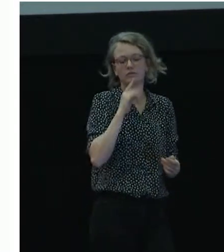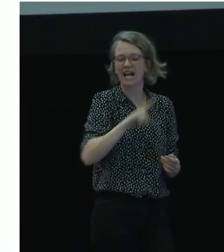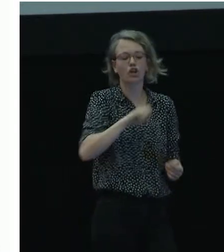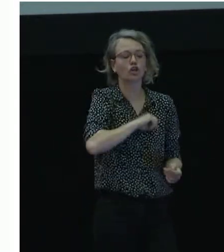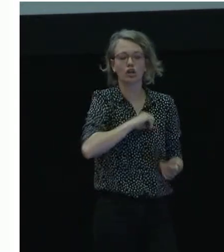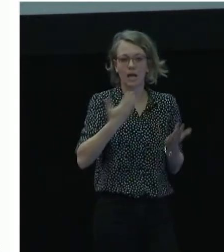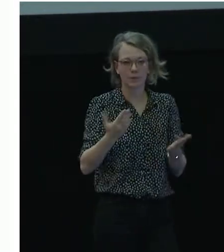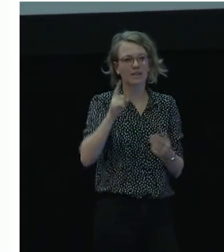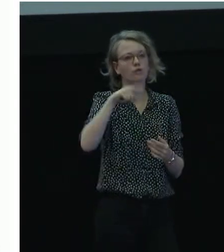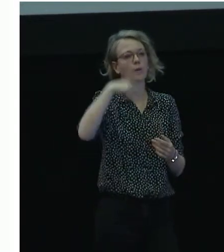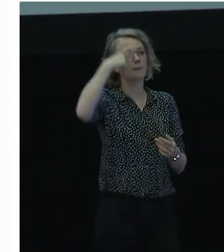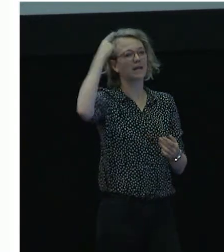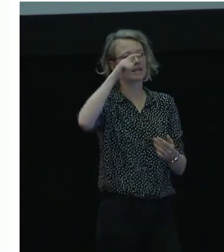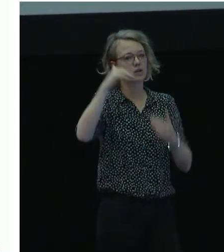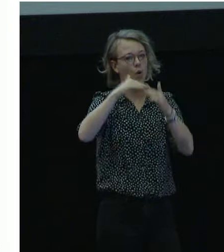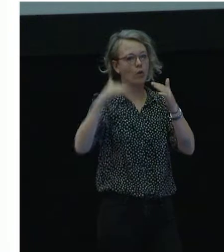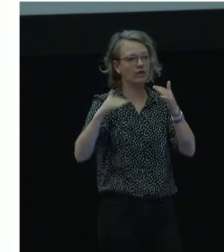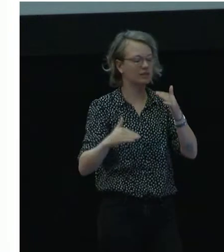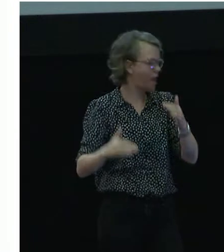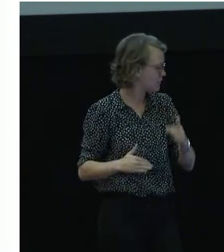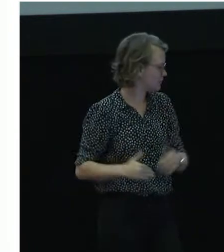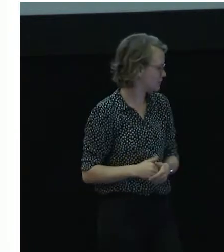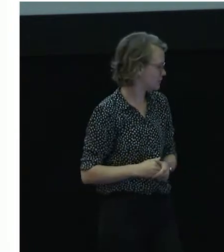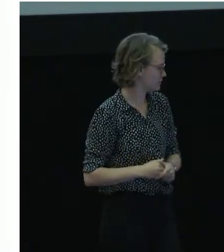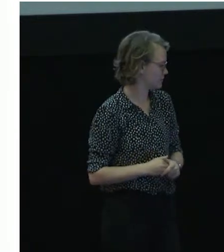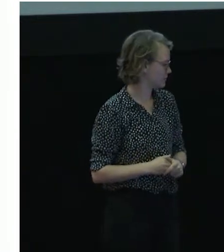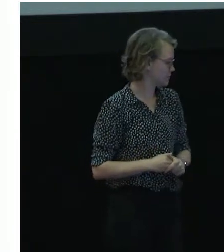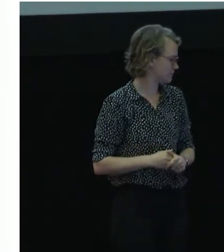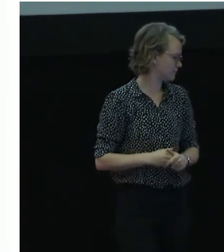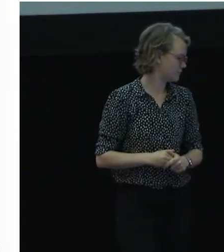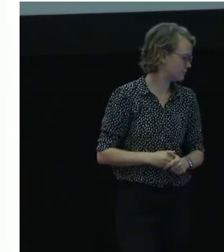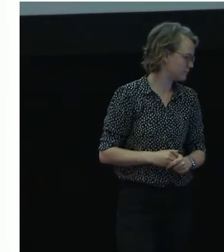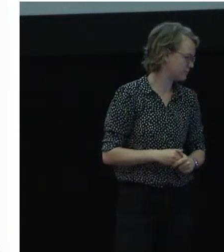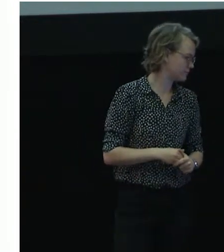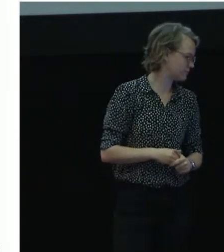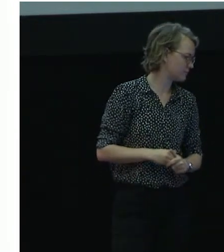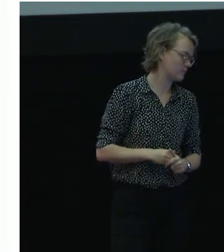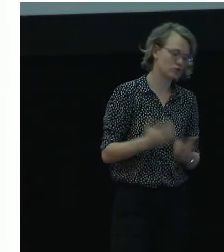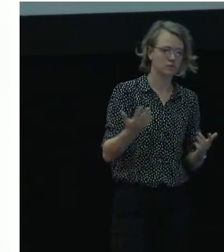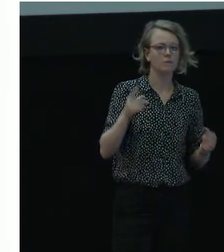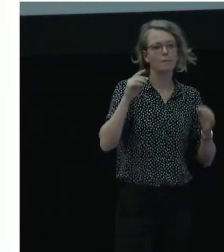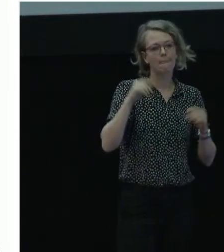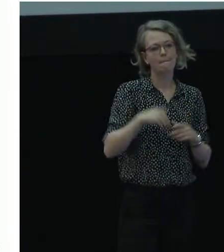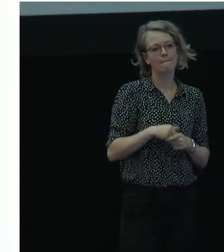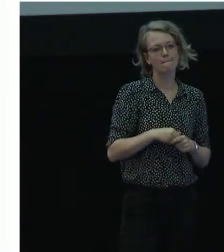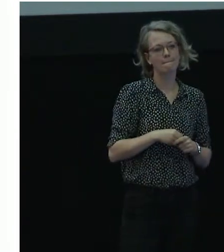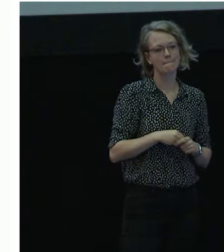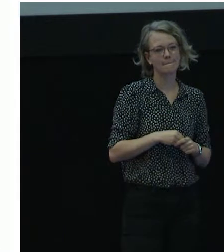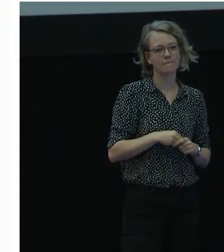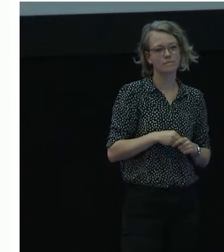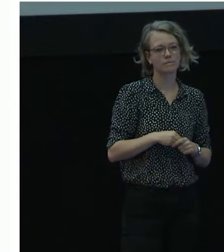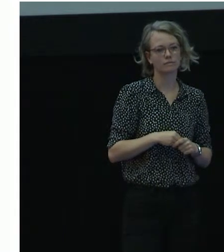a website to fulfill a task, and if that doesn't work, and if we don't get there